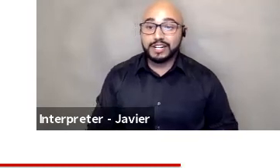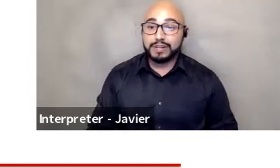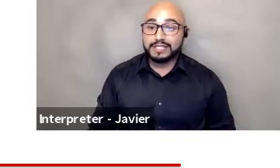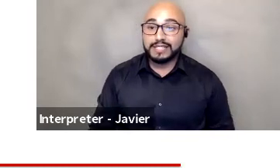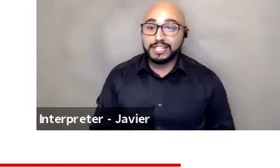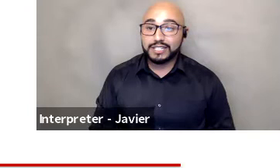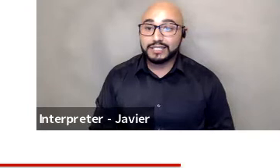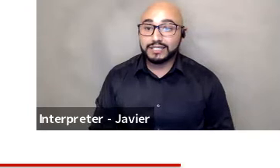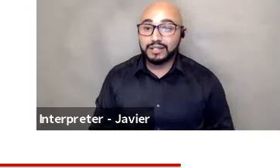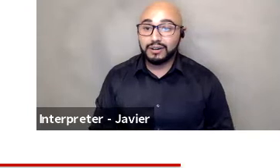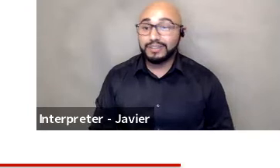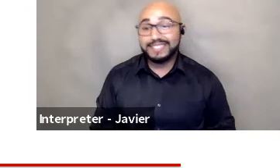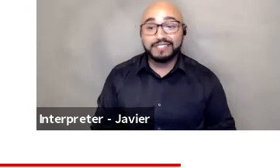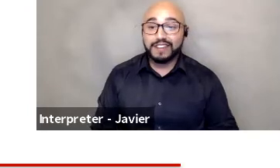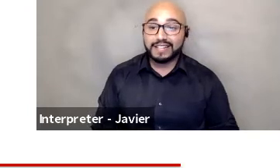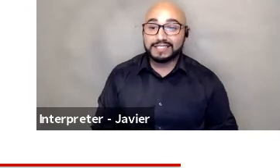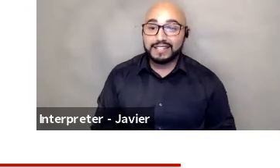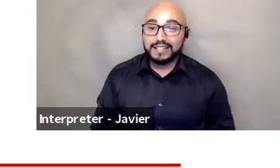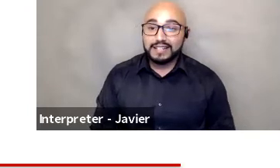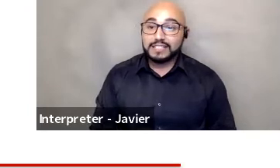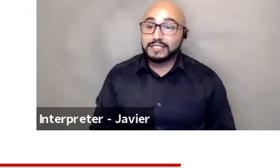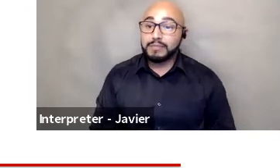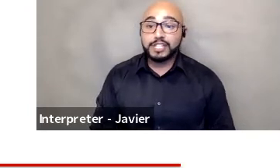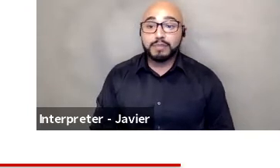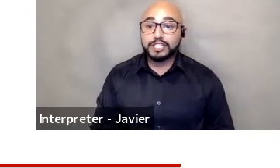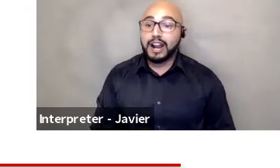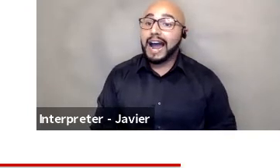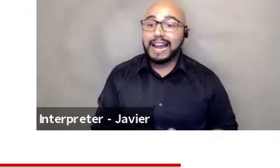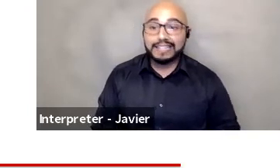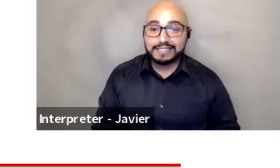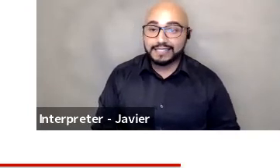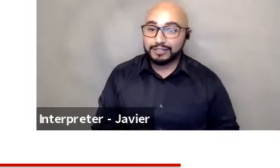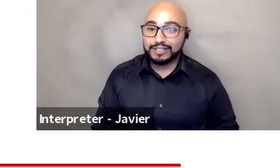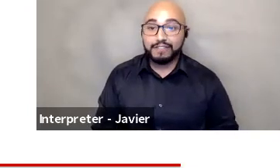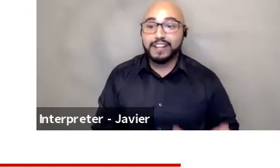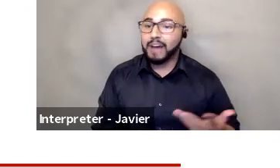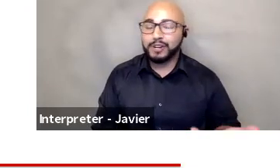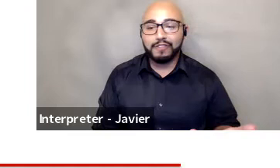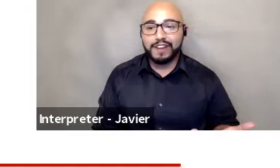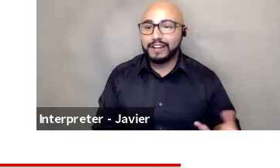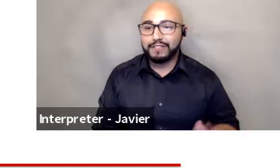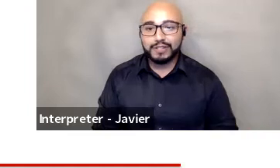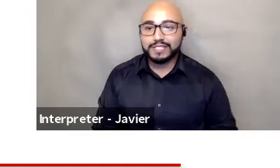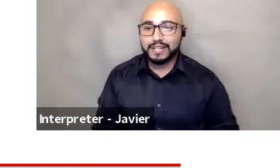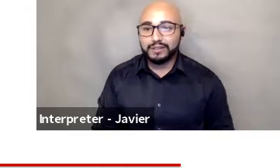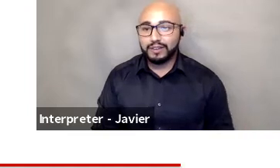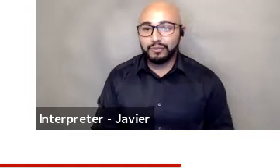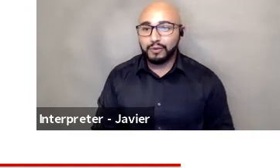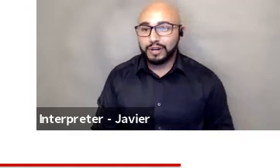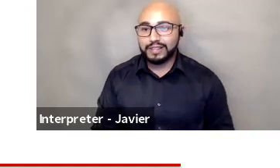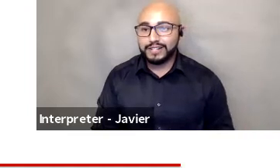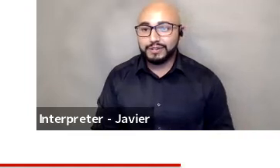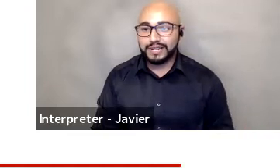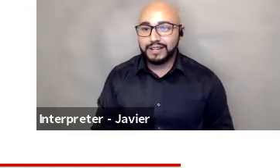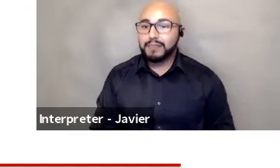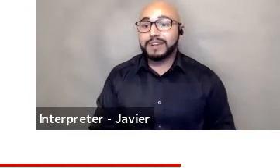especially during a presentation. So that's a fact. Some interpreters are highly skilled, phenomenal, very fluent in the